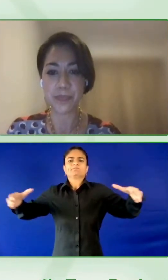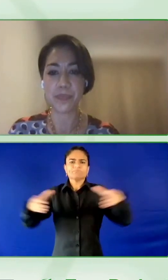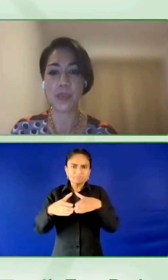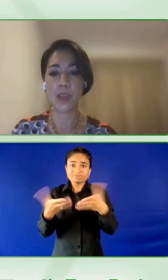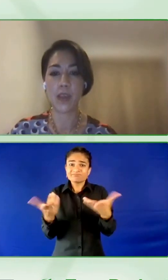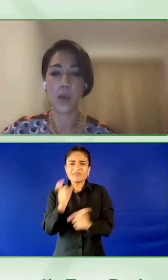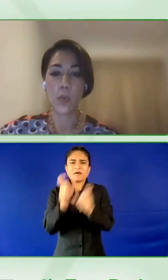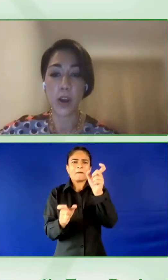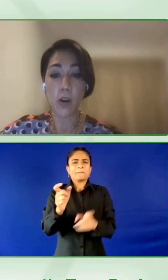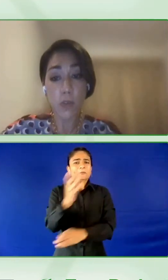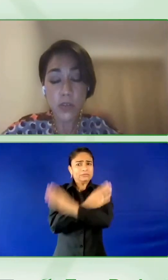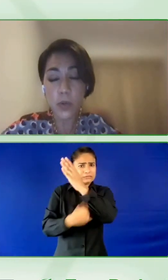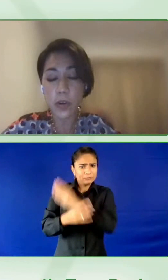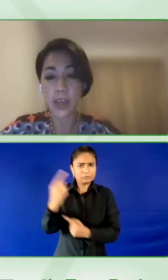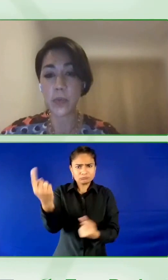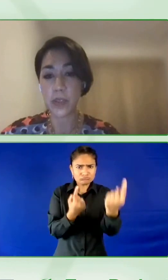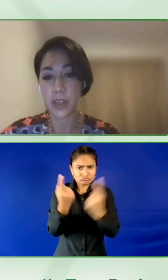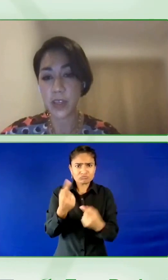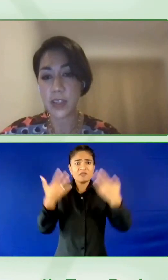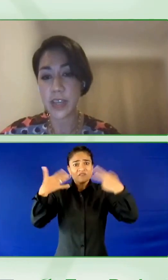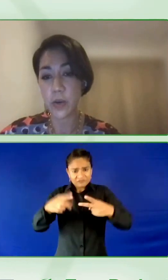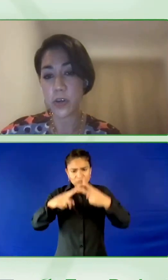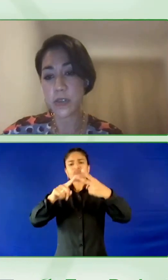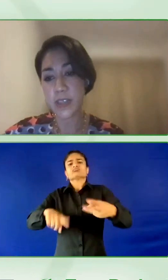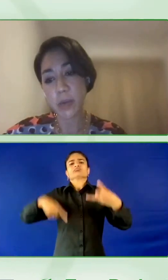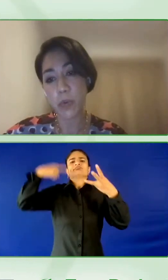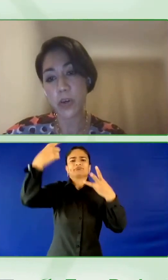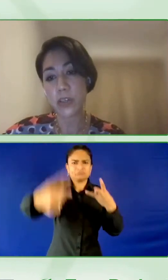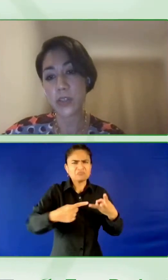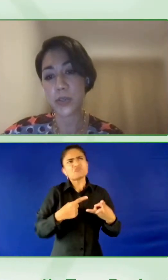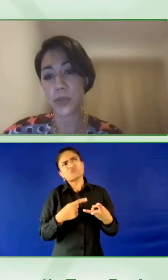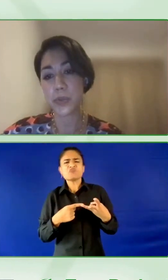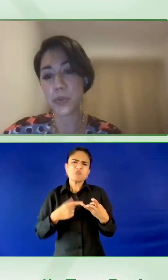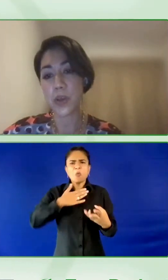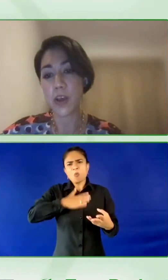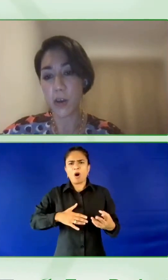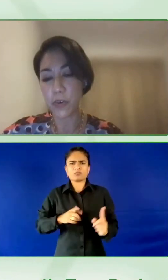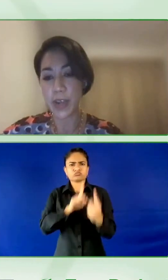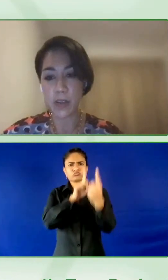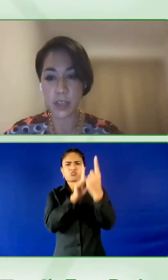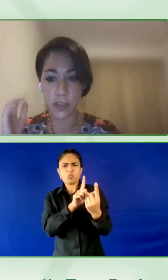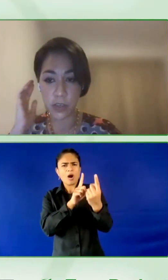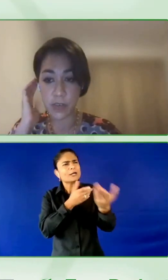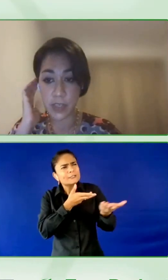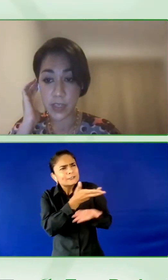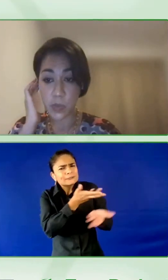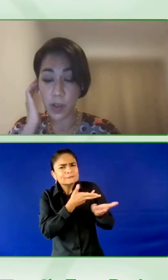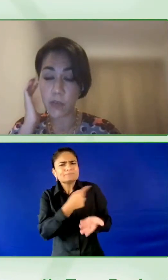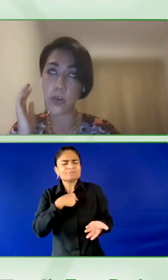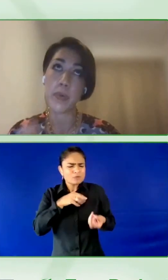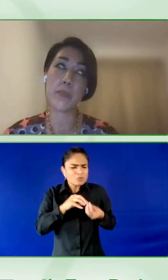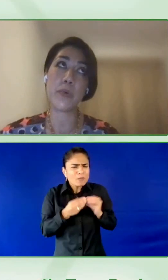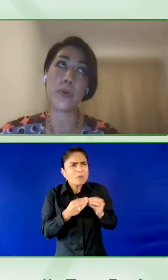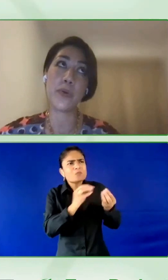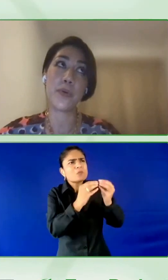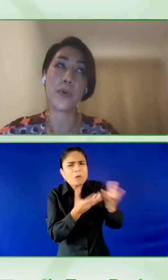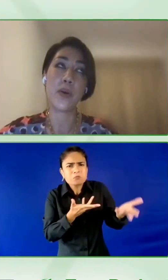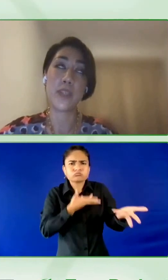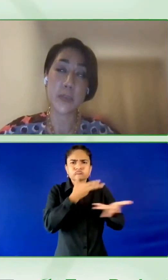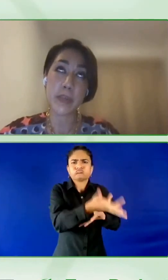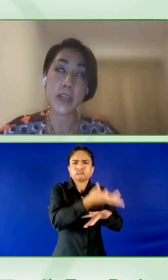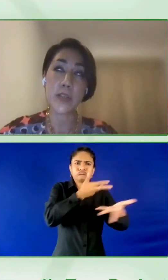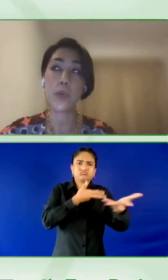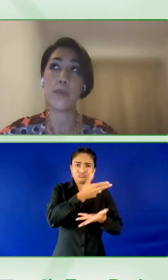group. We are also working with the state courts of Singapore to offer counseling services as well for people